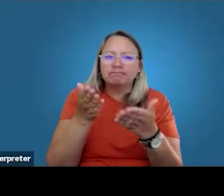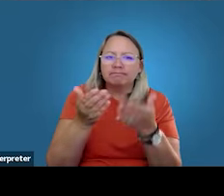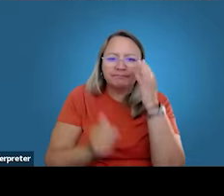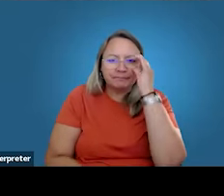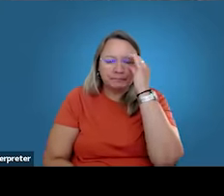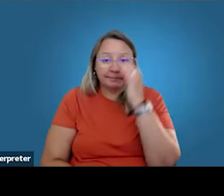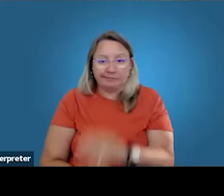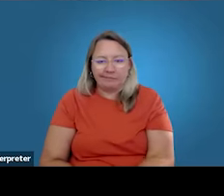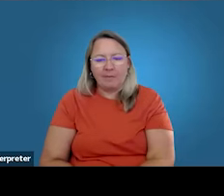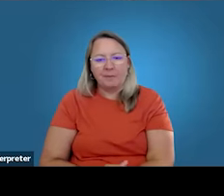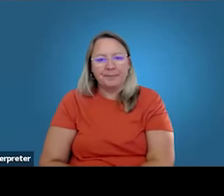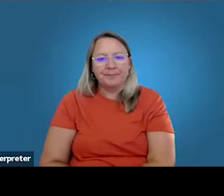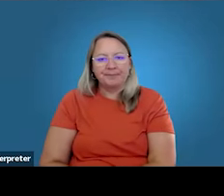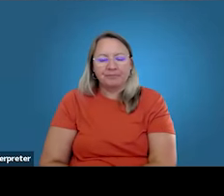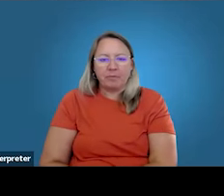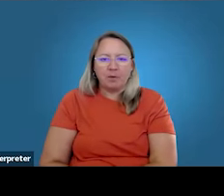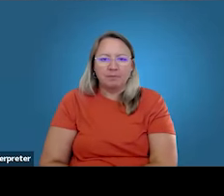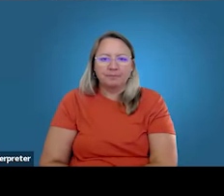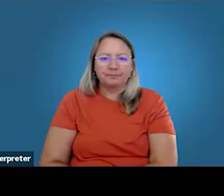And I'll give you something to believe.